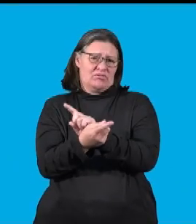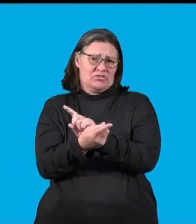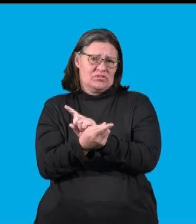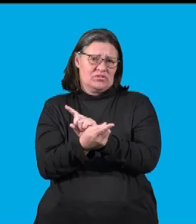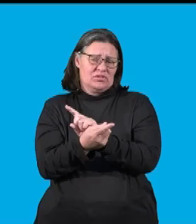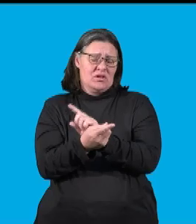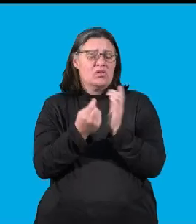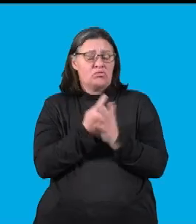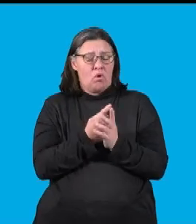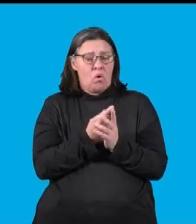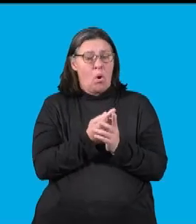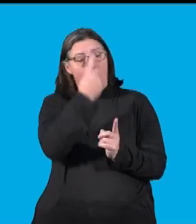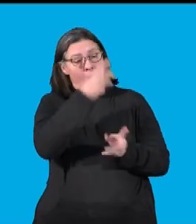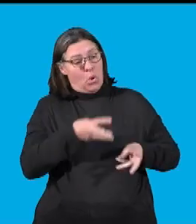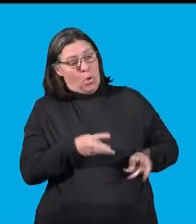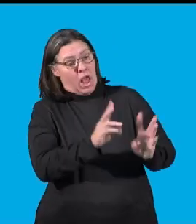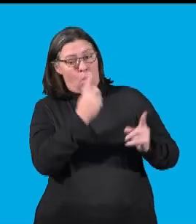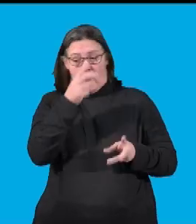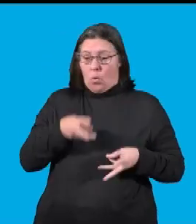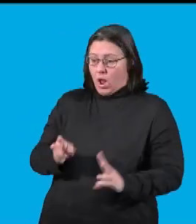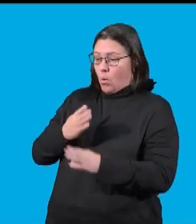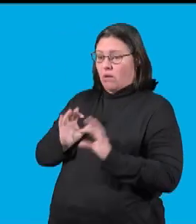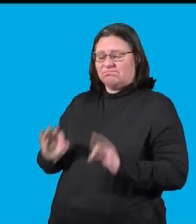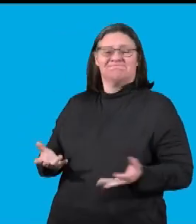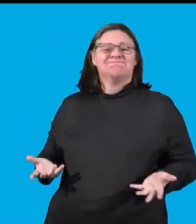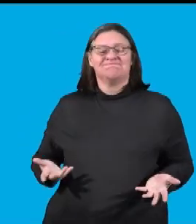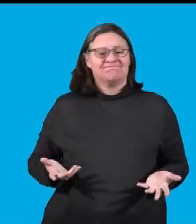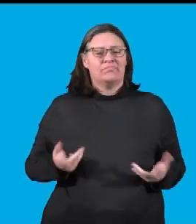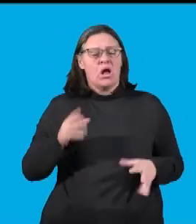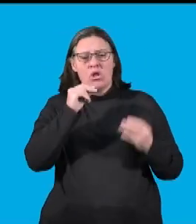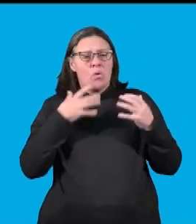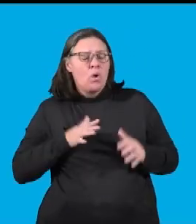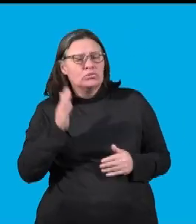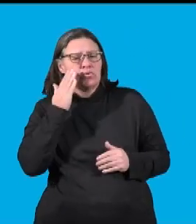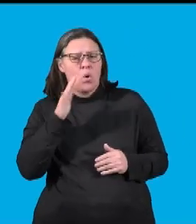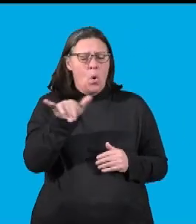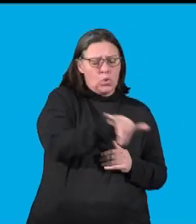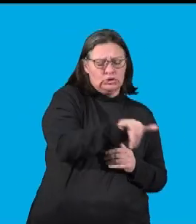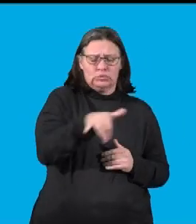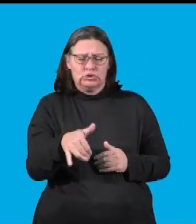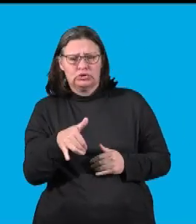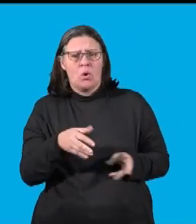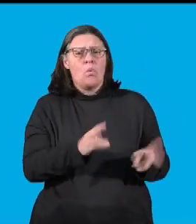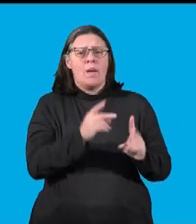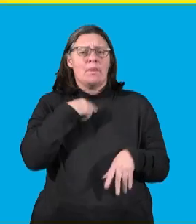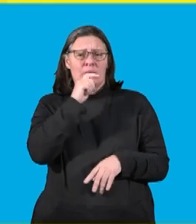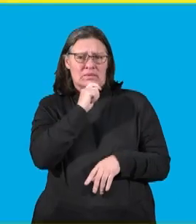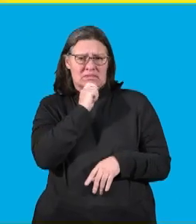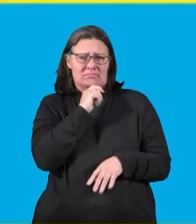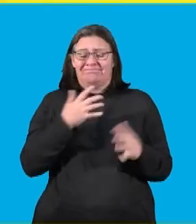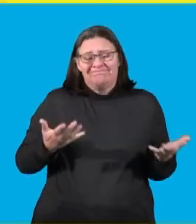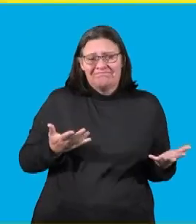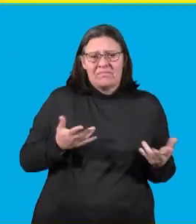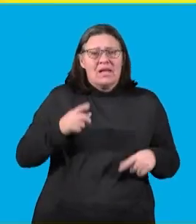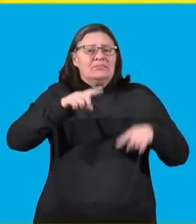change, so there's no one method that always is going to work. Often learners want to know, which method do I use